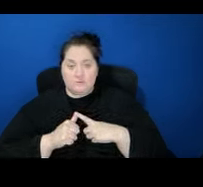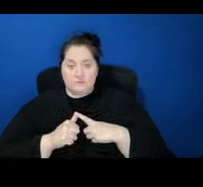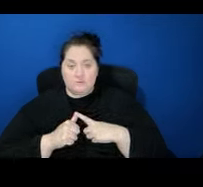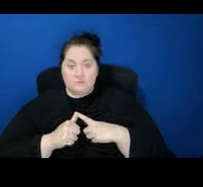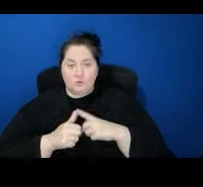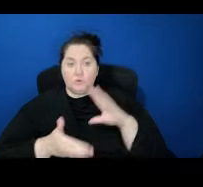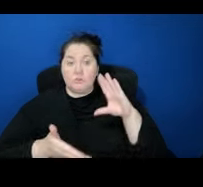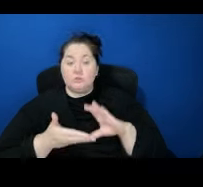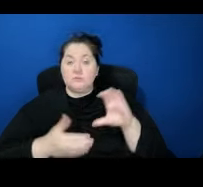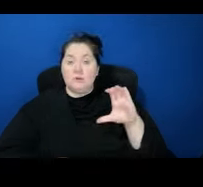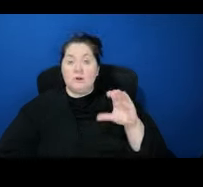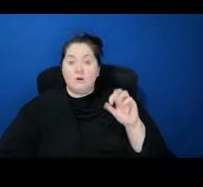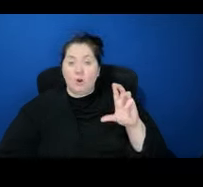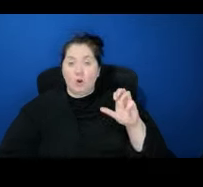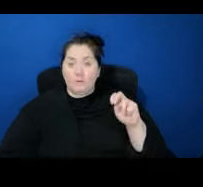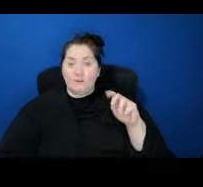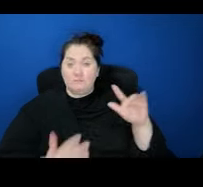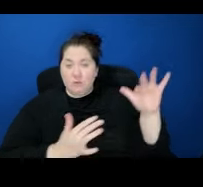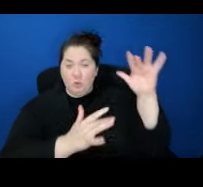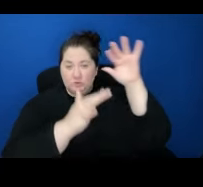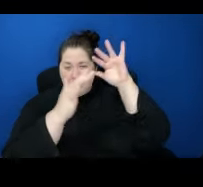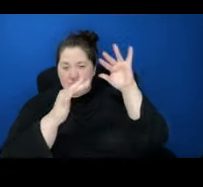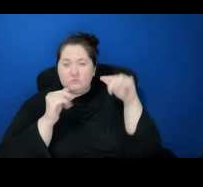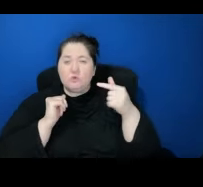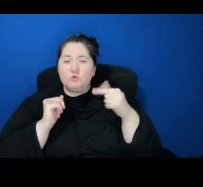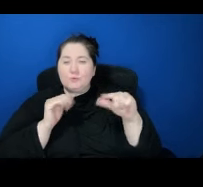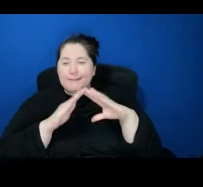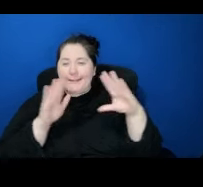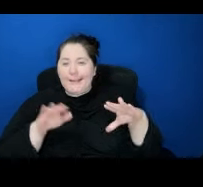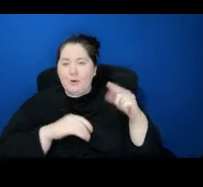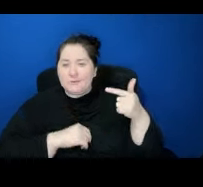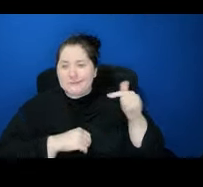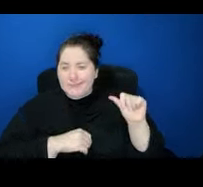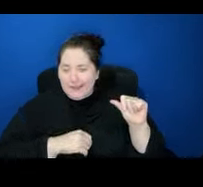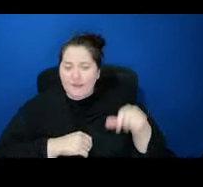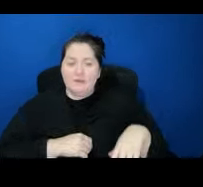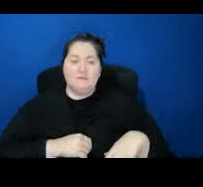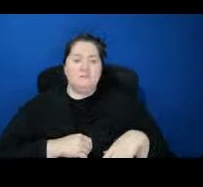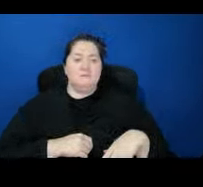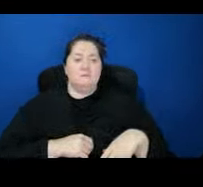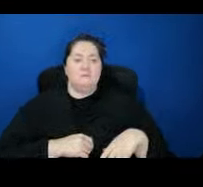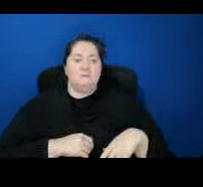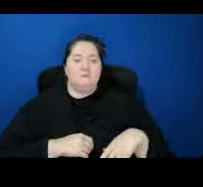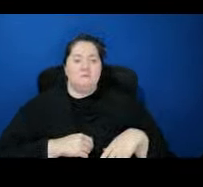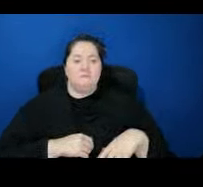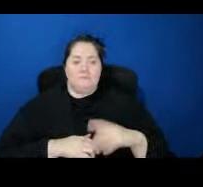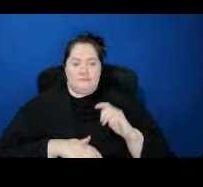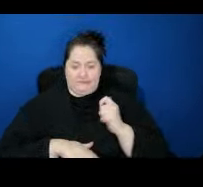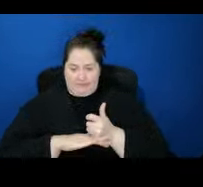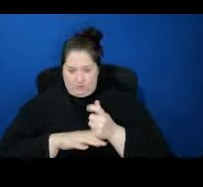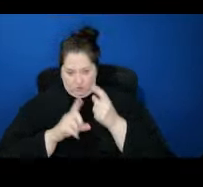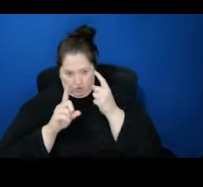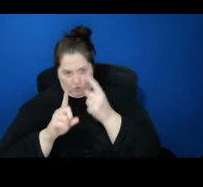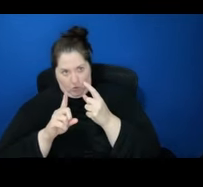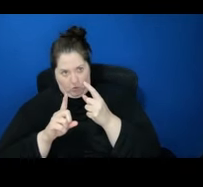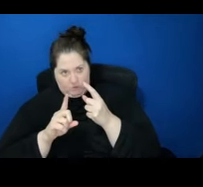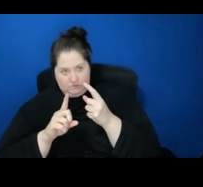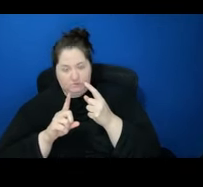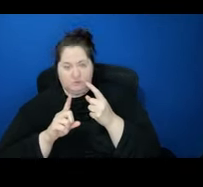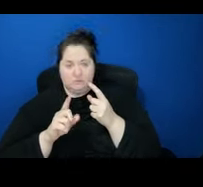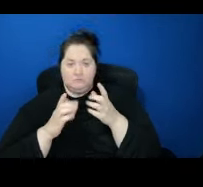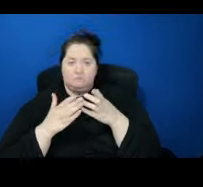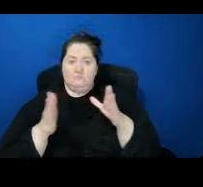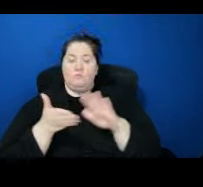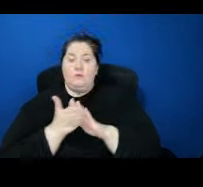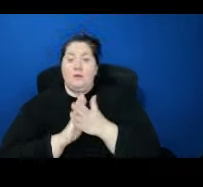reducing our carbon pollution. Think of that as the greenhouse gases, setting and aligning with the city's broad goal to